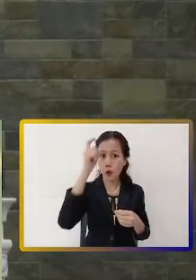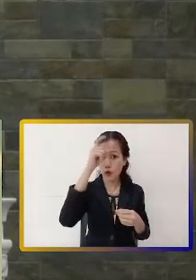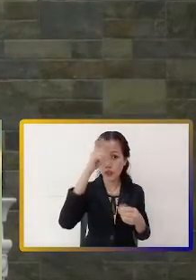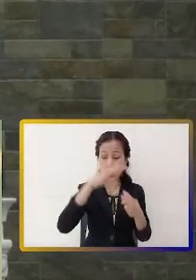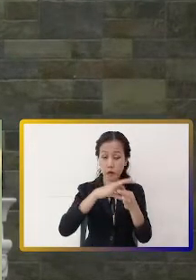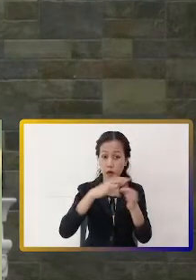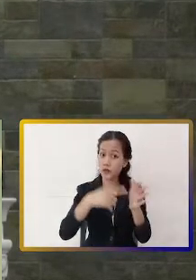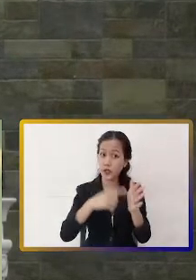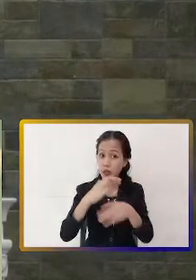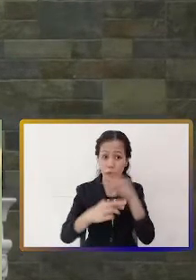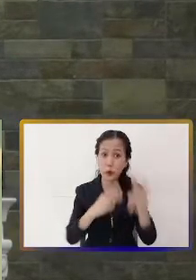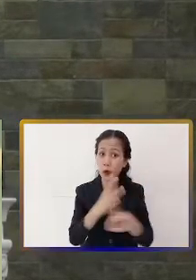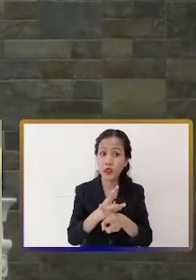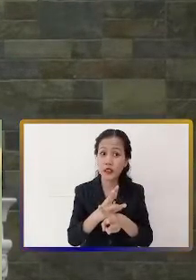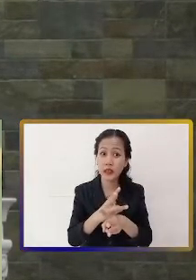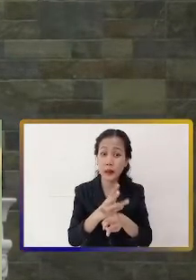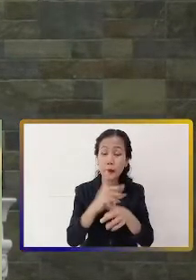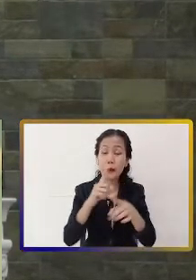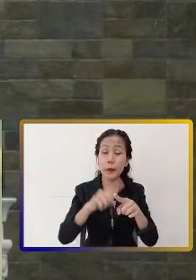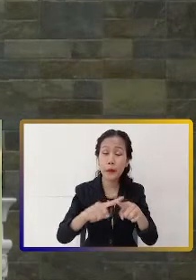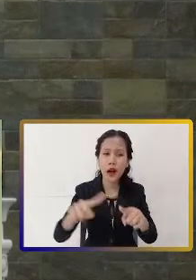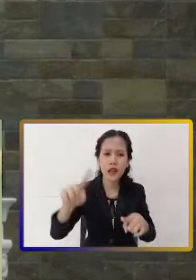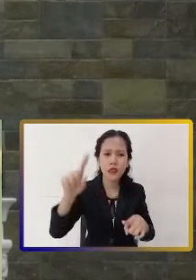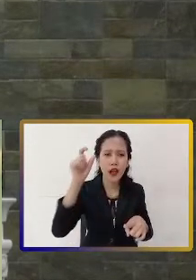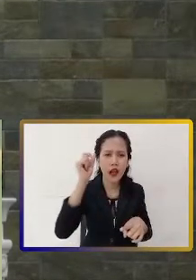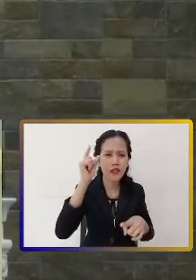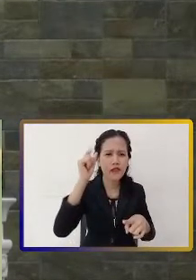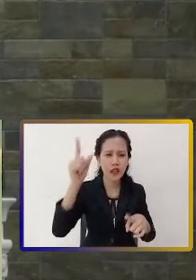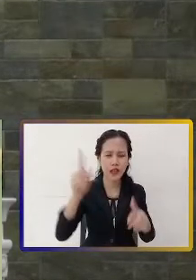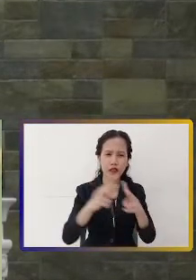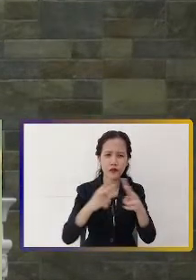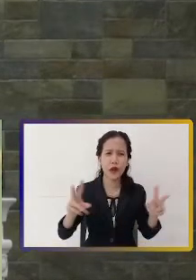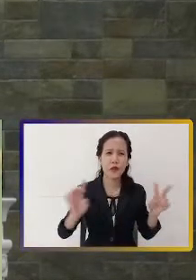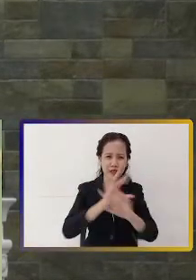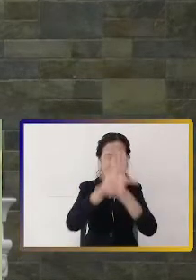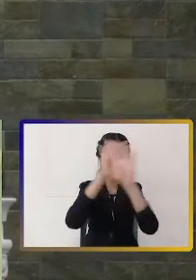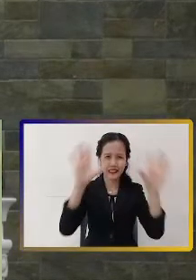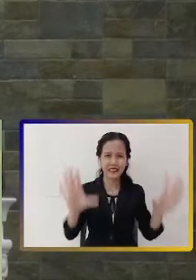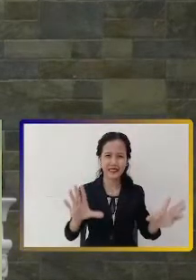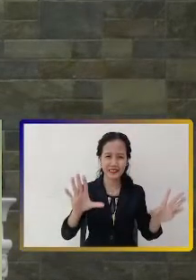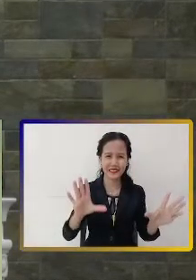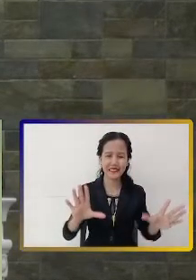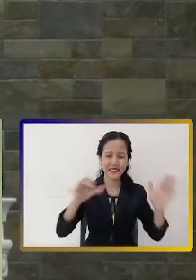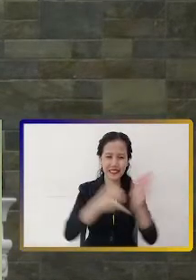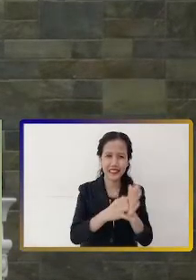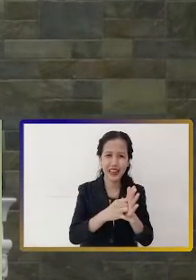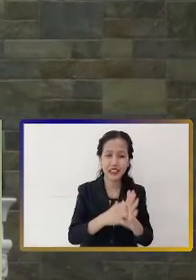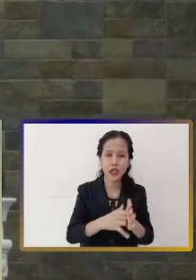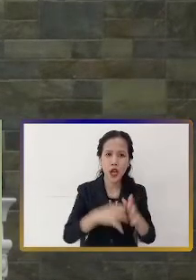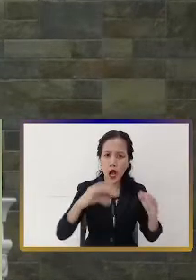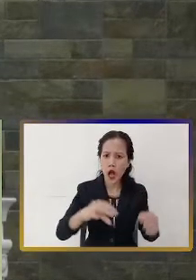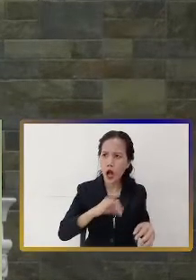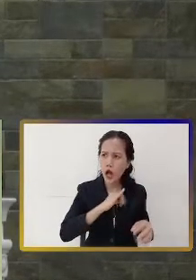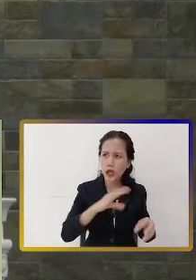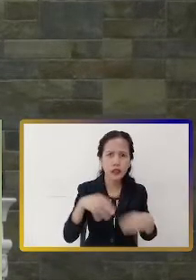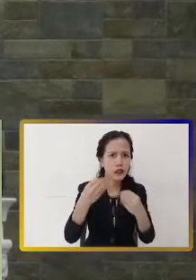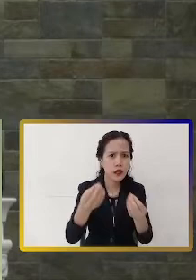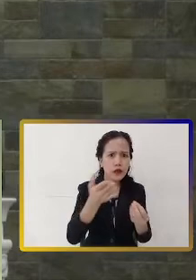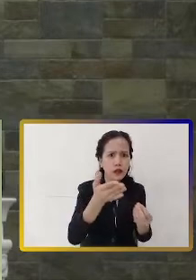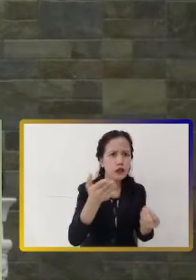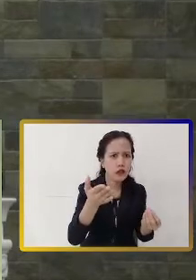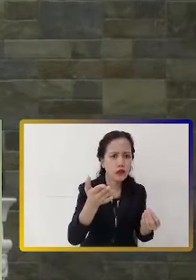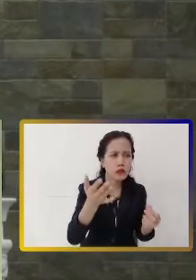mundo, kapatid. But listen, the Bible is very clear. I have given thee a wise and understanding